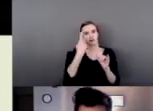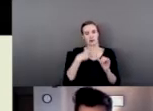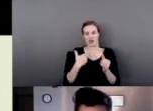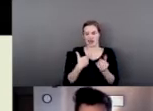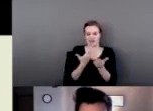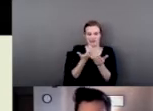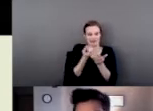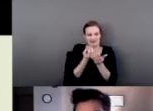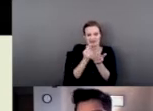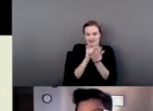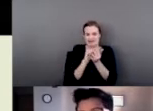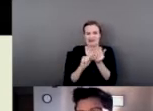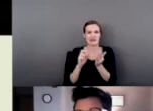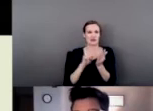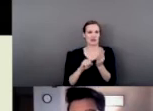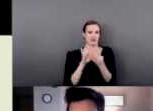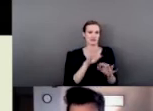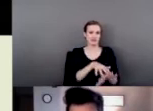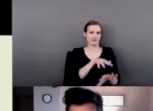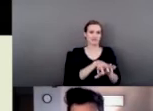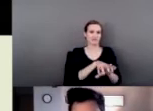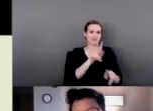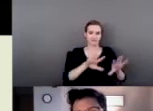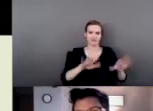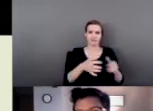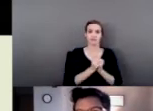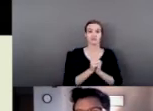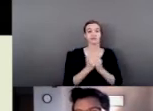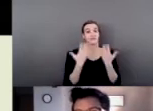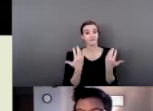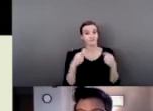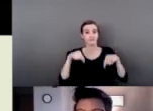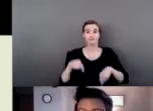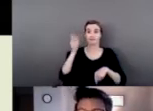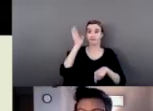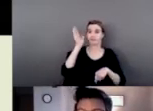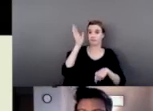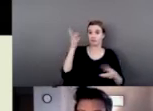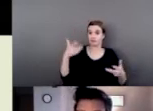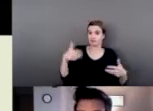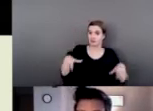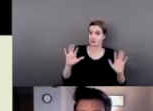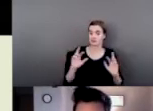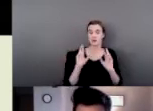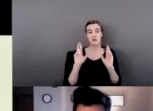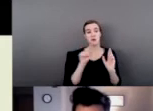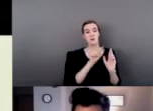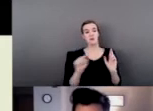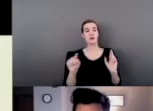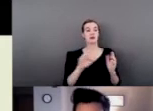Native. But hopefully after my presentation today, more communities would be willing to participate,